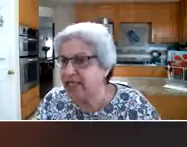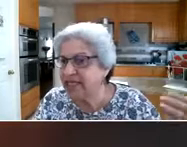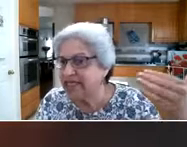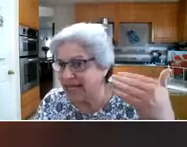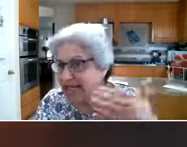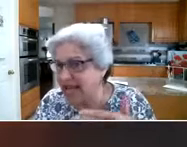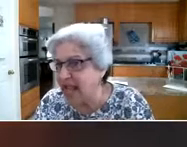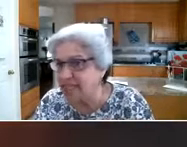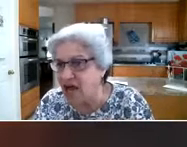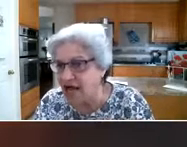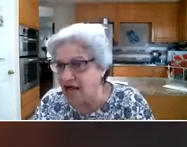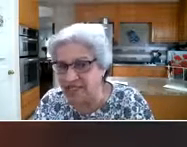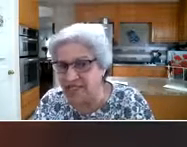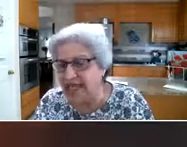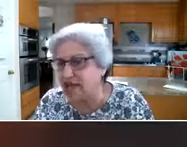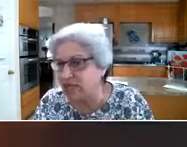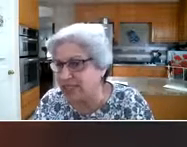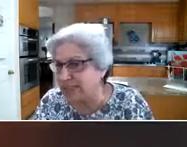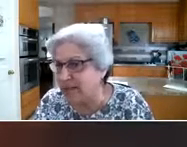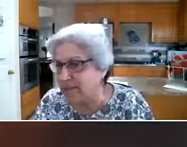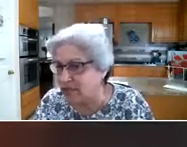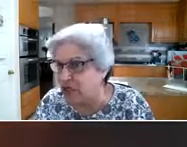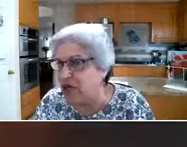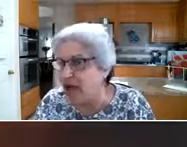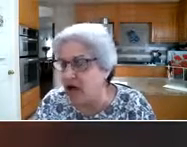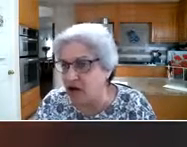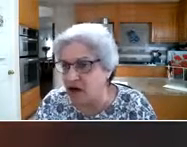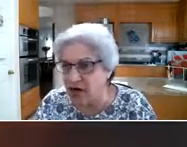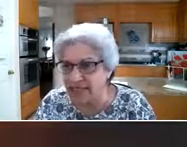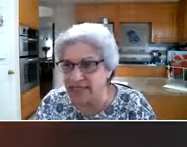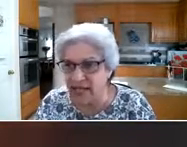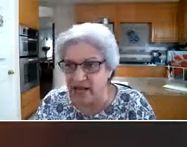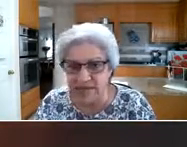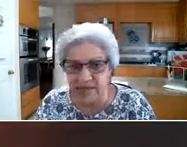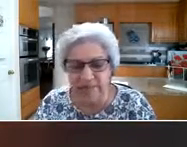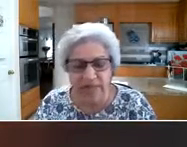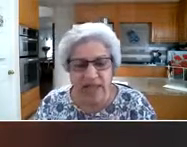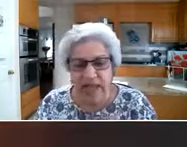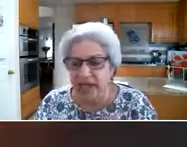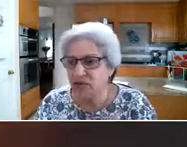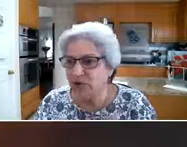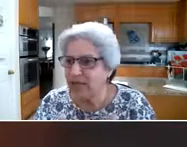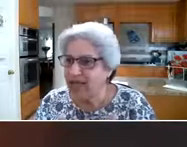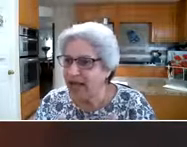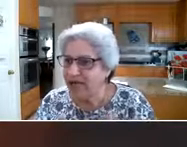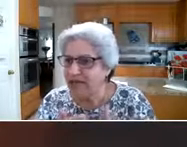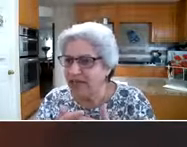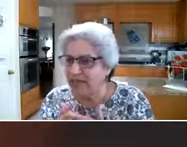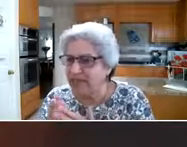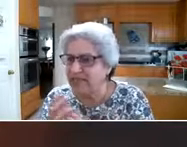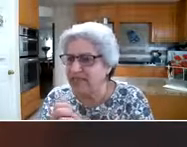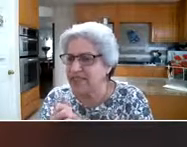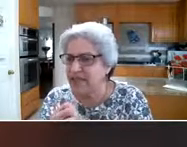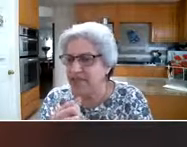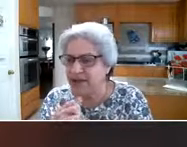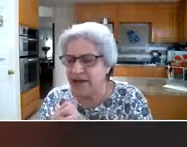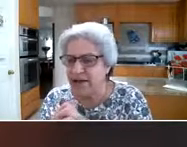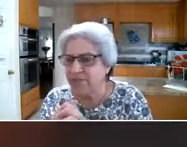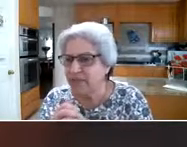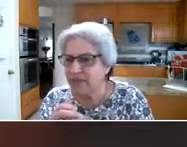protein to connect onto that receptor on our cells. And you can kind of think of this